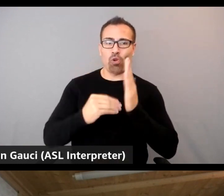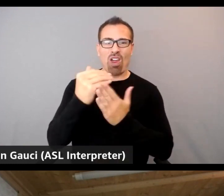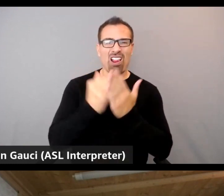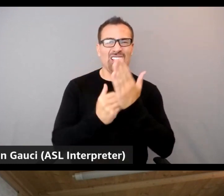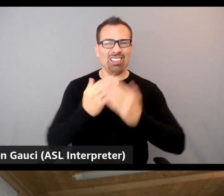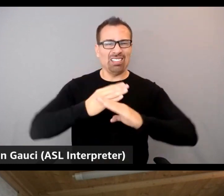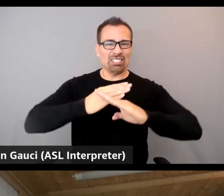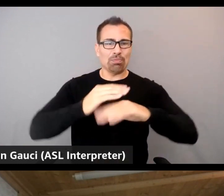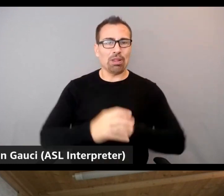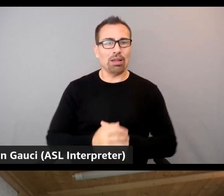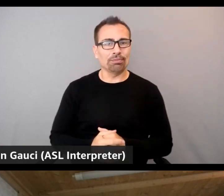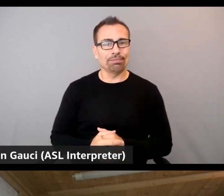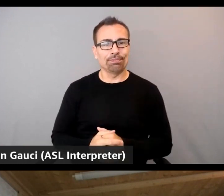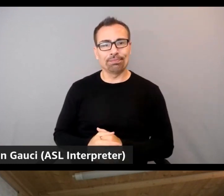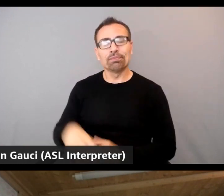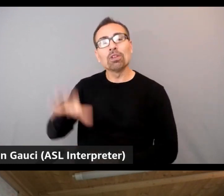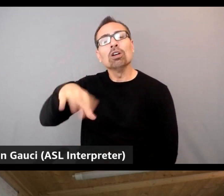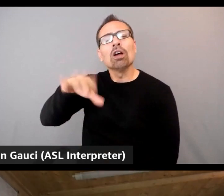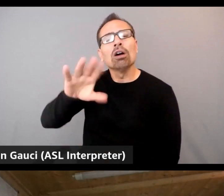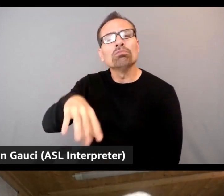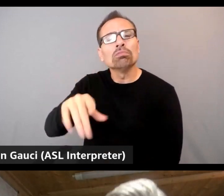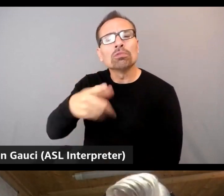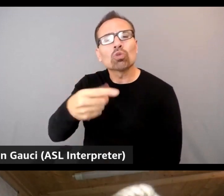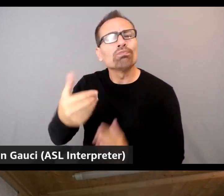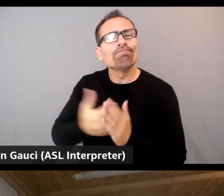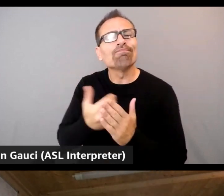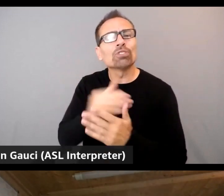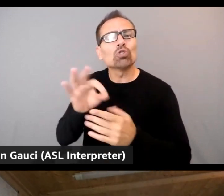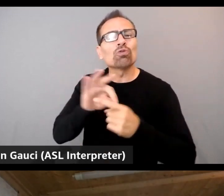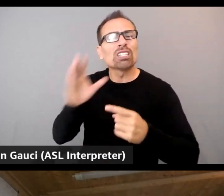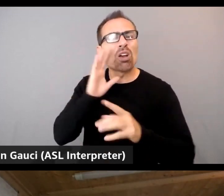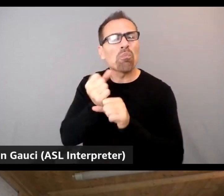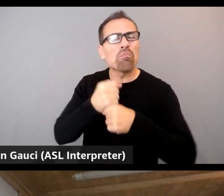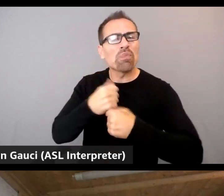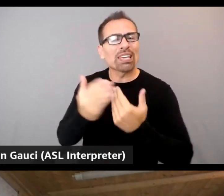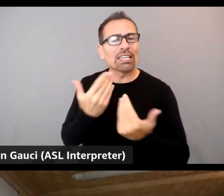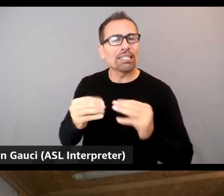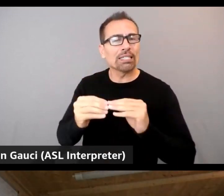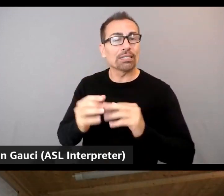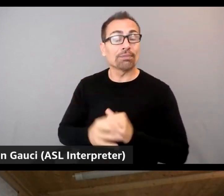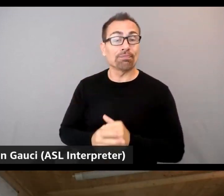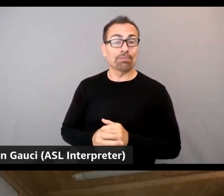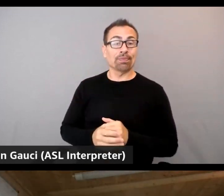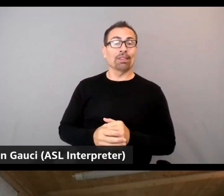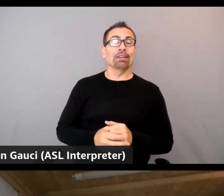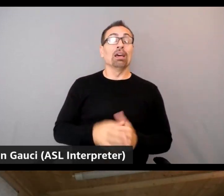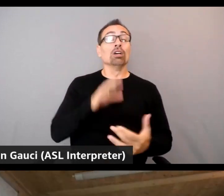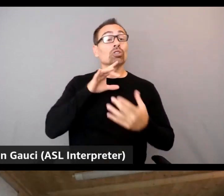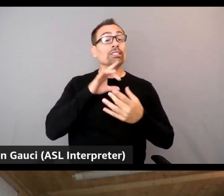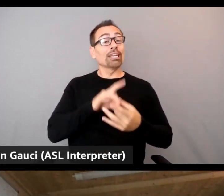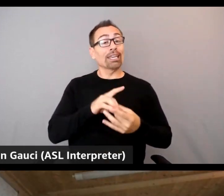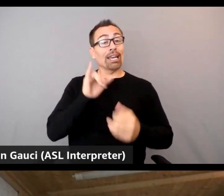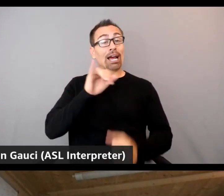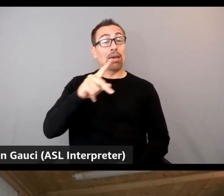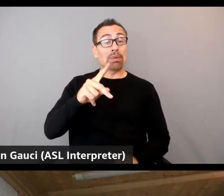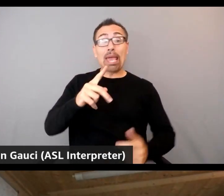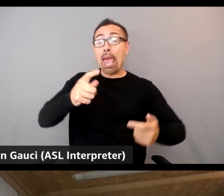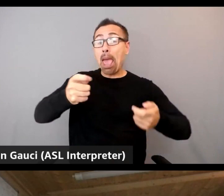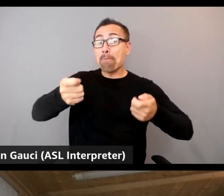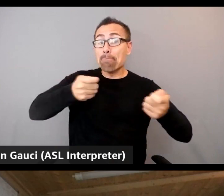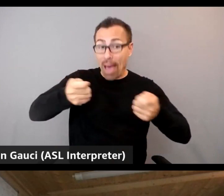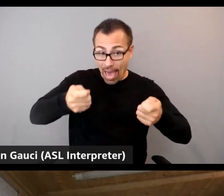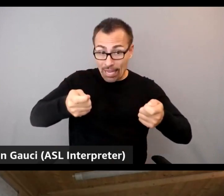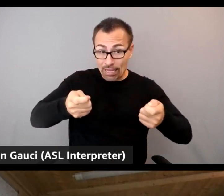new feature with SES that's going to make this a lot easier for our customers? So dedicated IPs managed takes away all